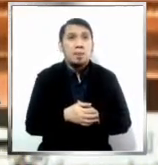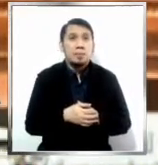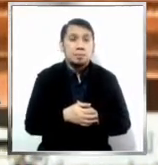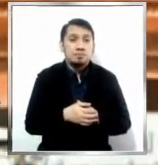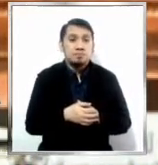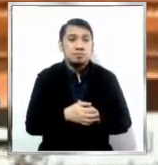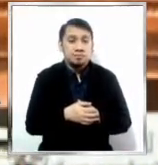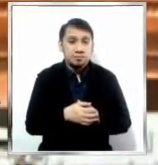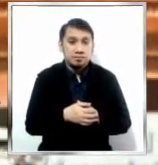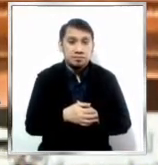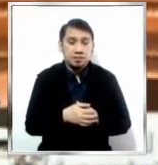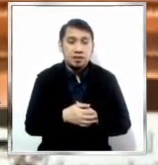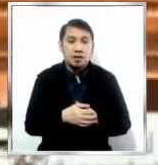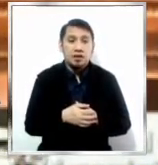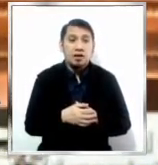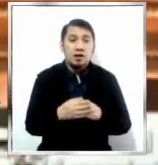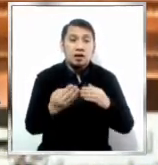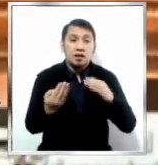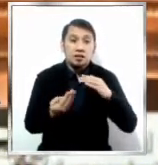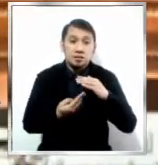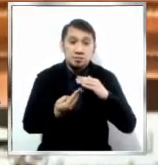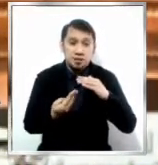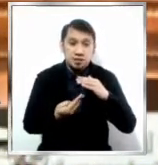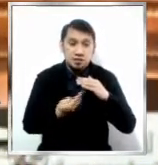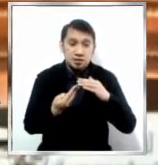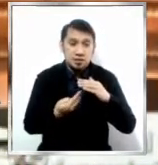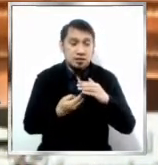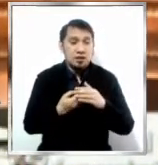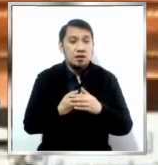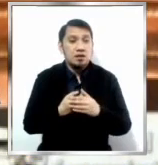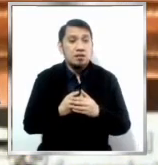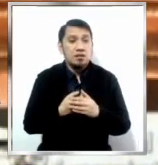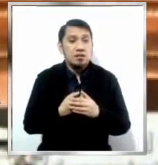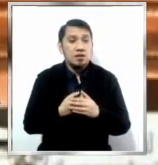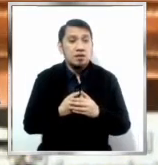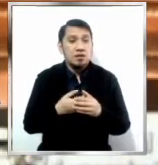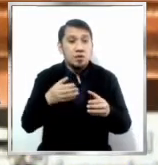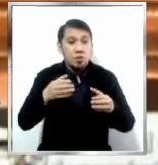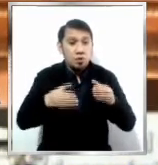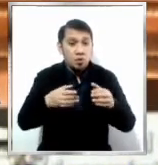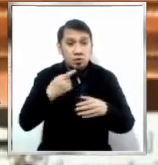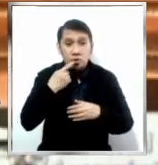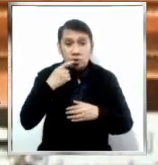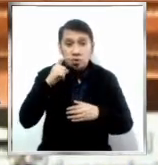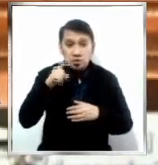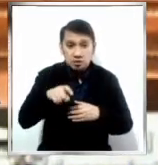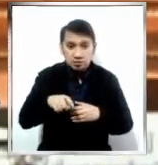The basic fault there is when you talk about